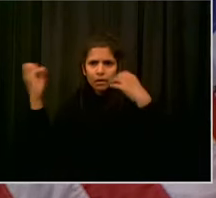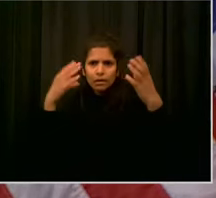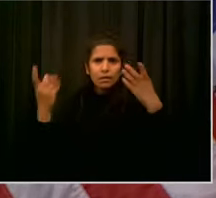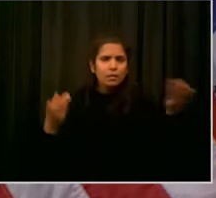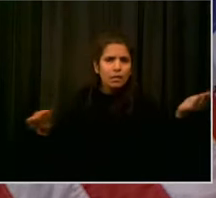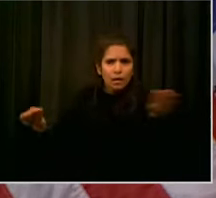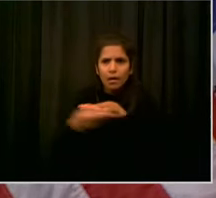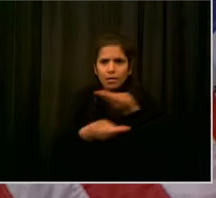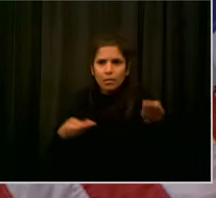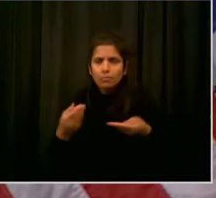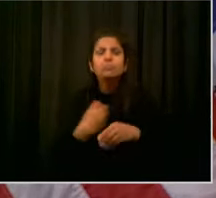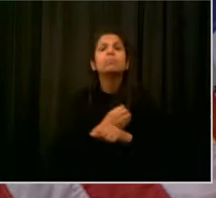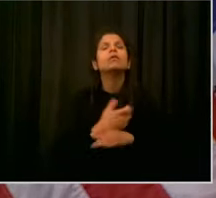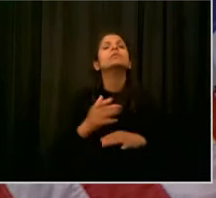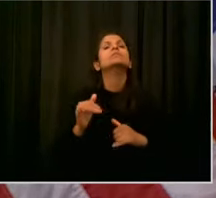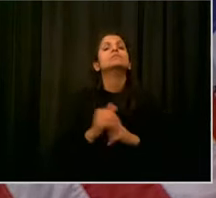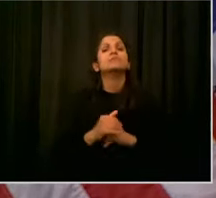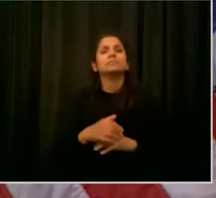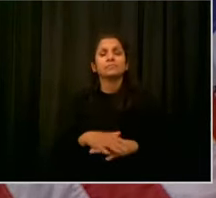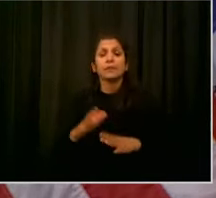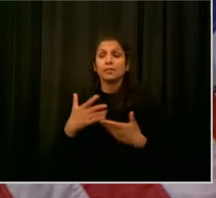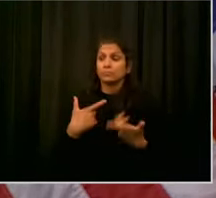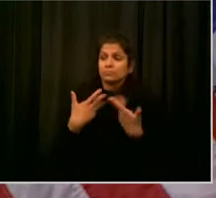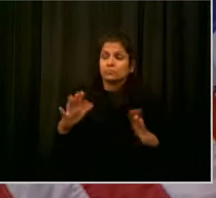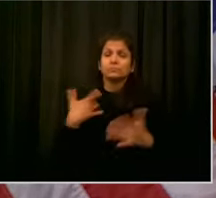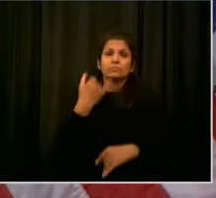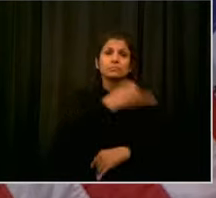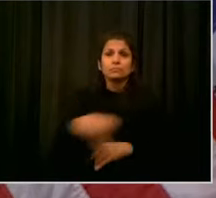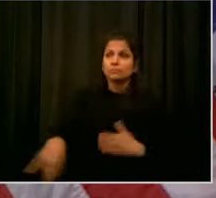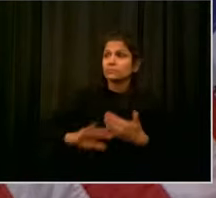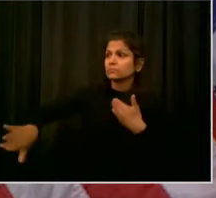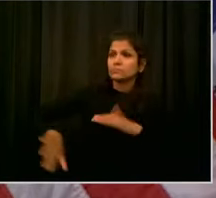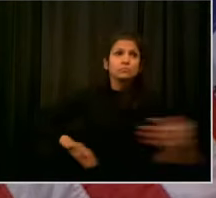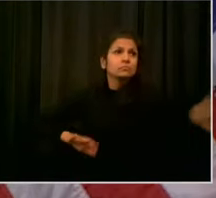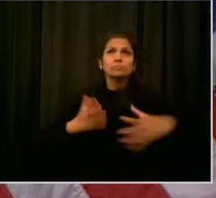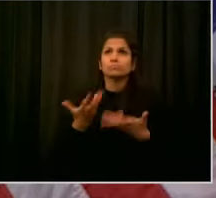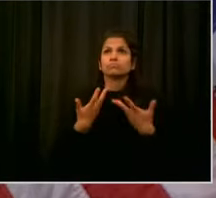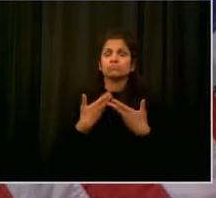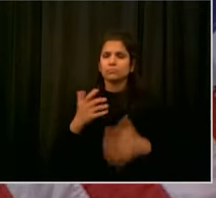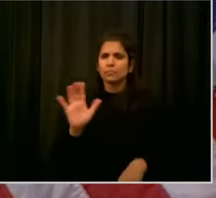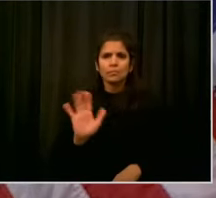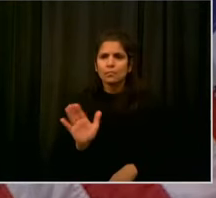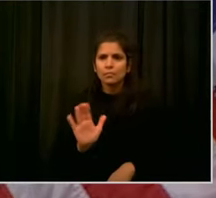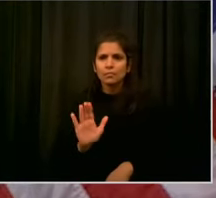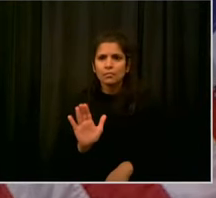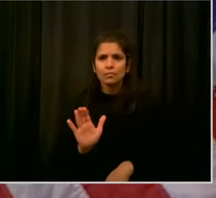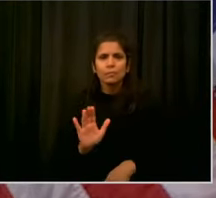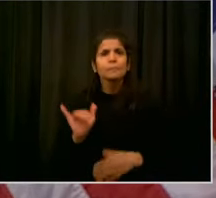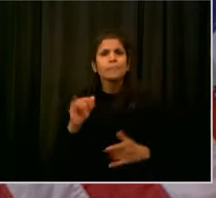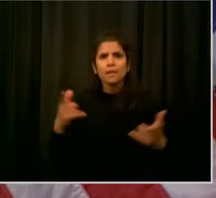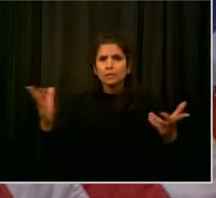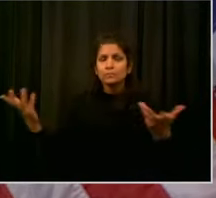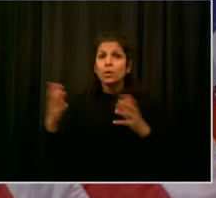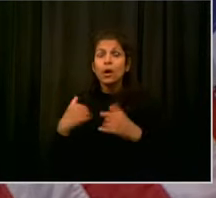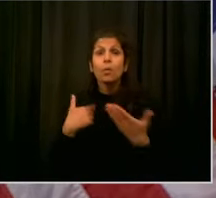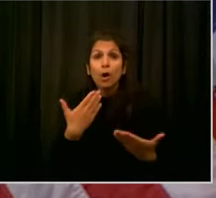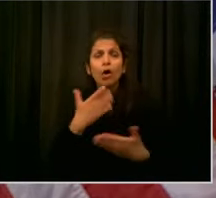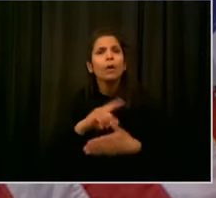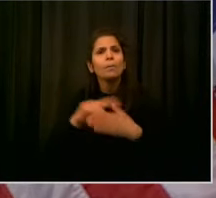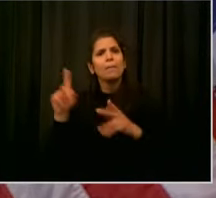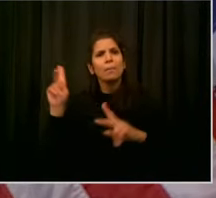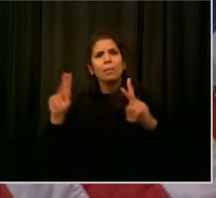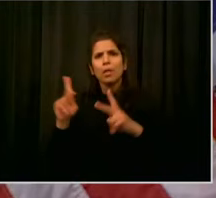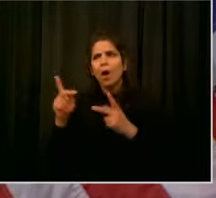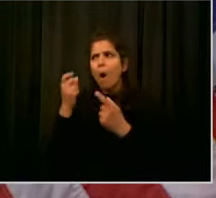And more Occupy leaders started to see the humanity in the police. The police saw the humanity in the Occupy movement and the people